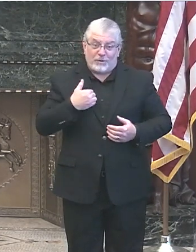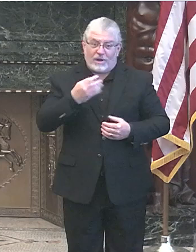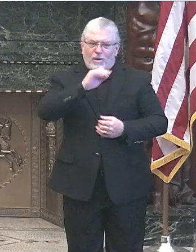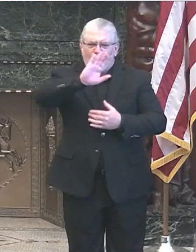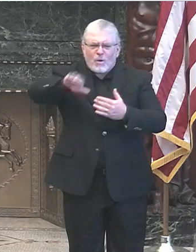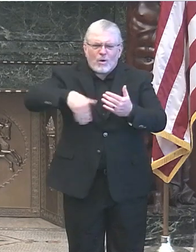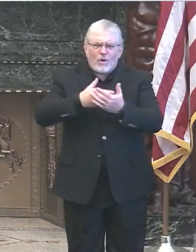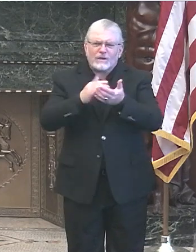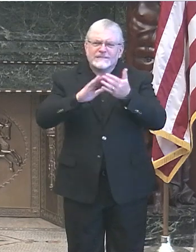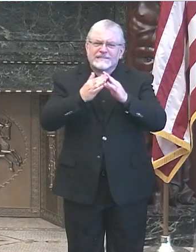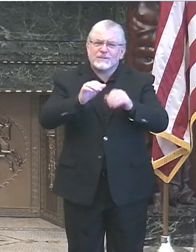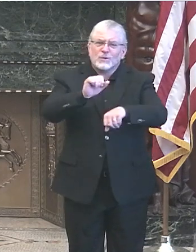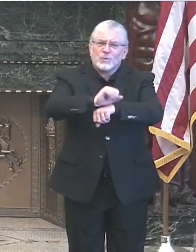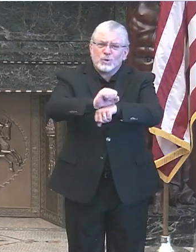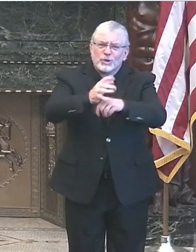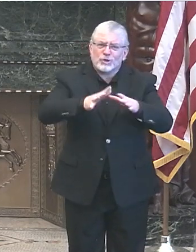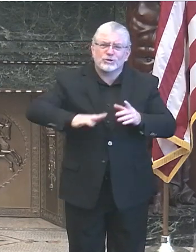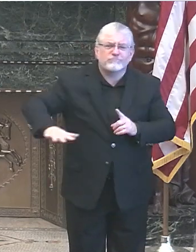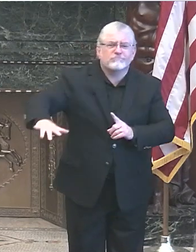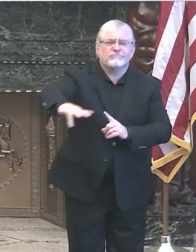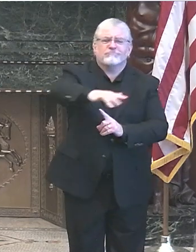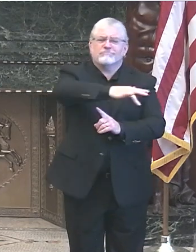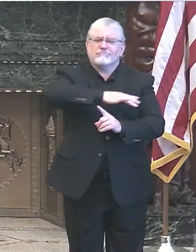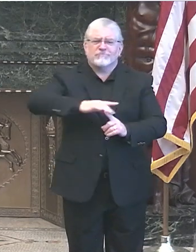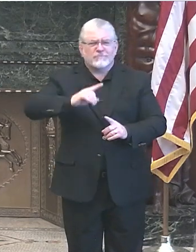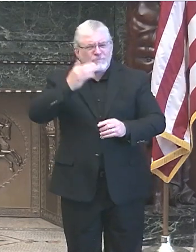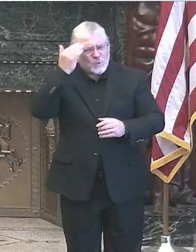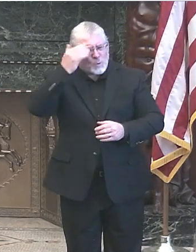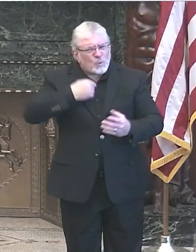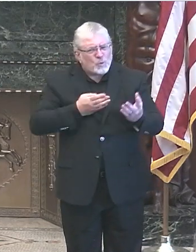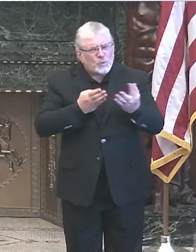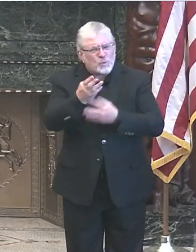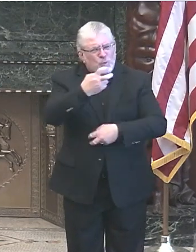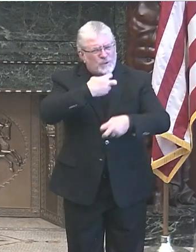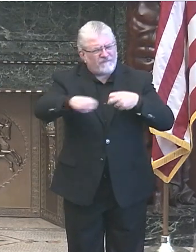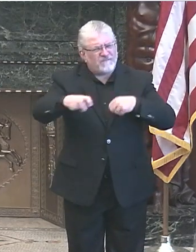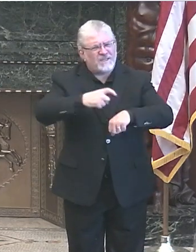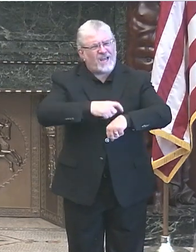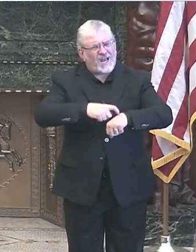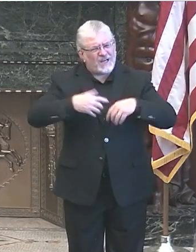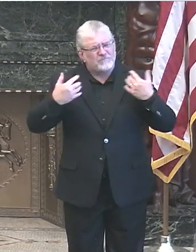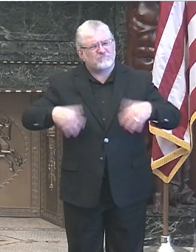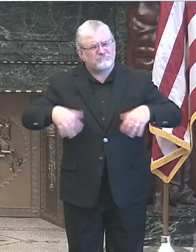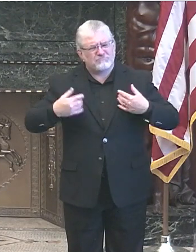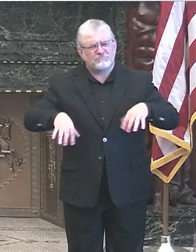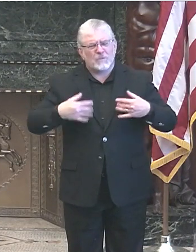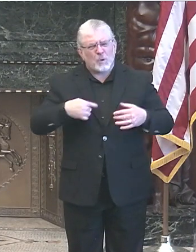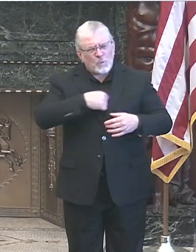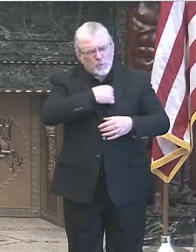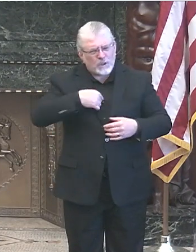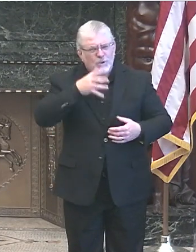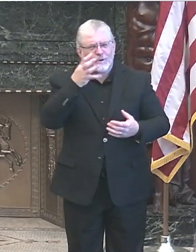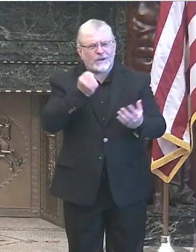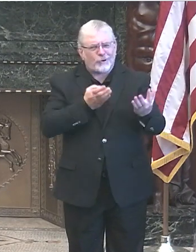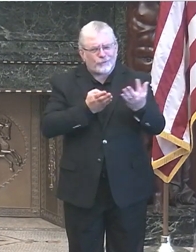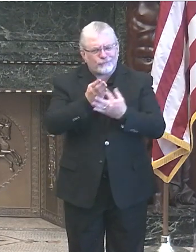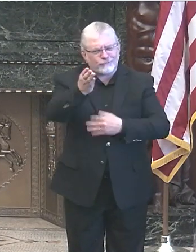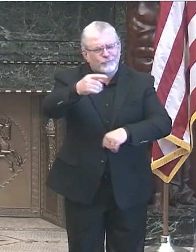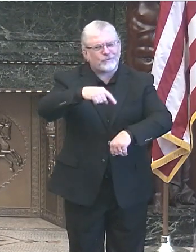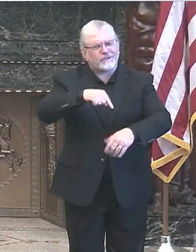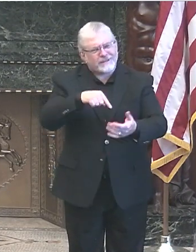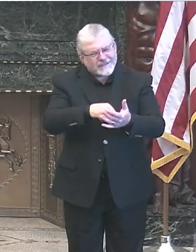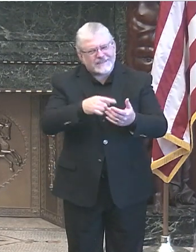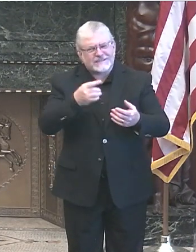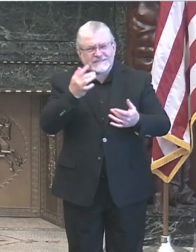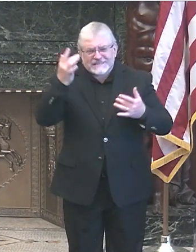all city workers. This extension will allow the city and the union to get through the turbulence of this pandemic. And by next year, we'll all have a better idea of what